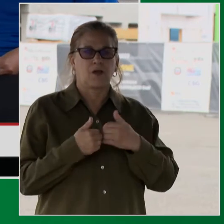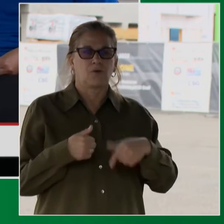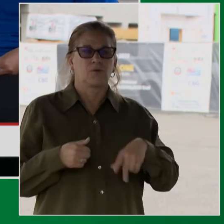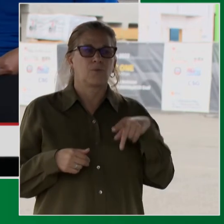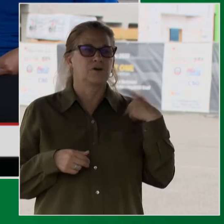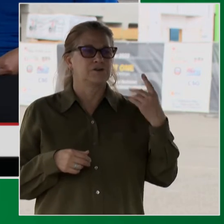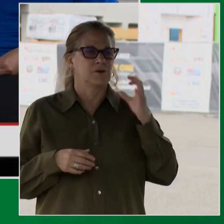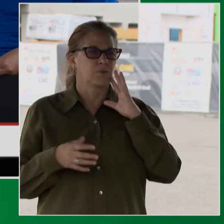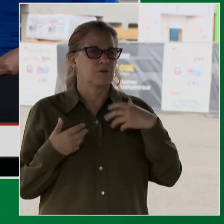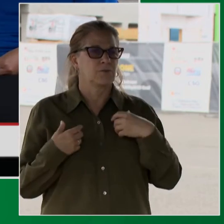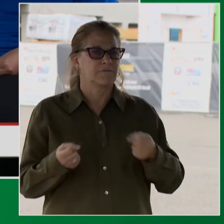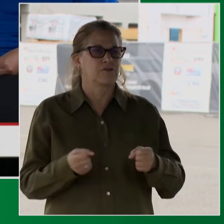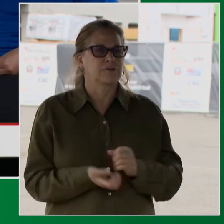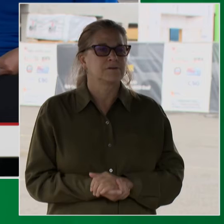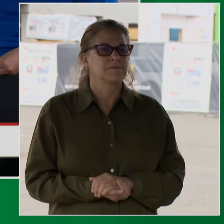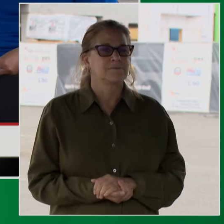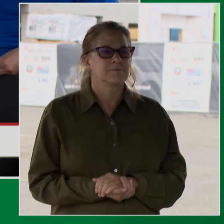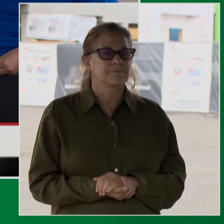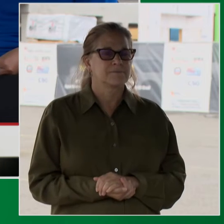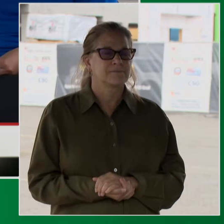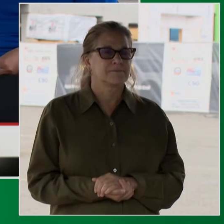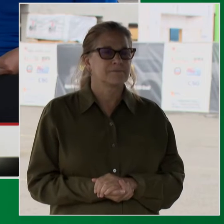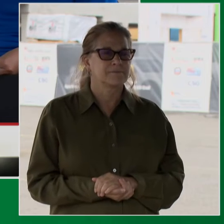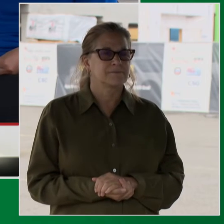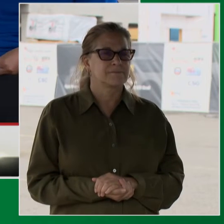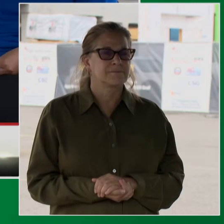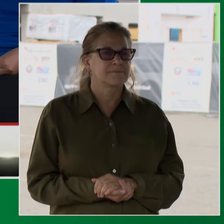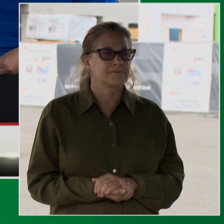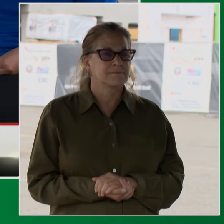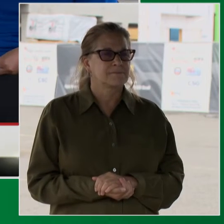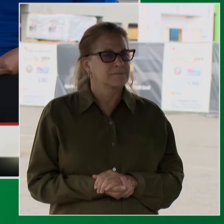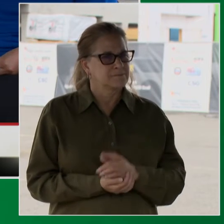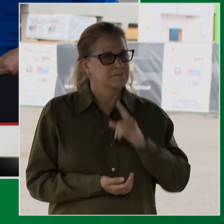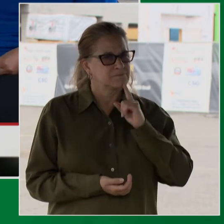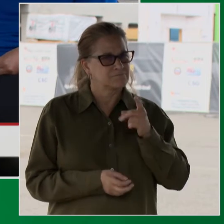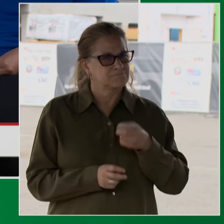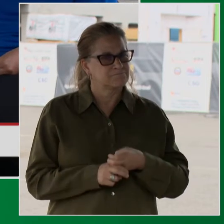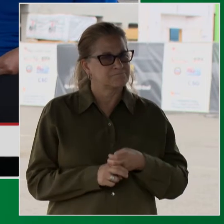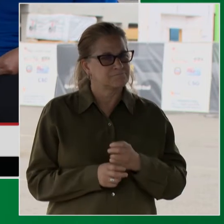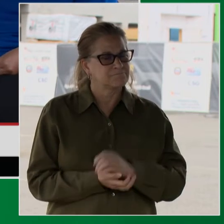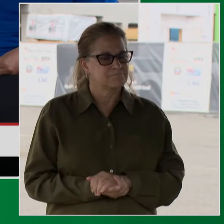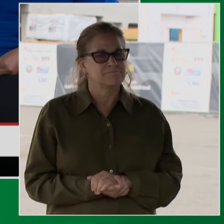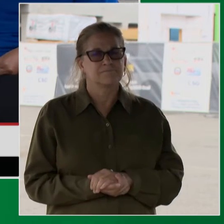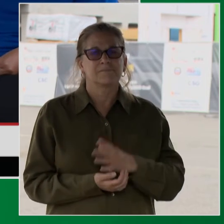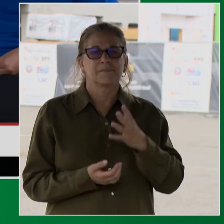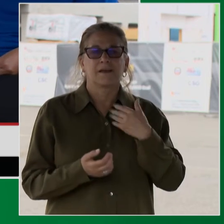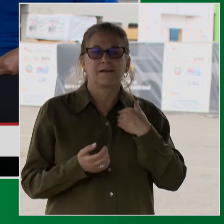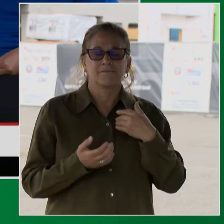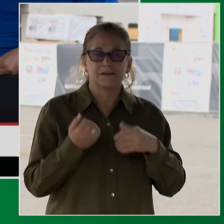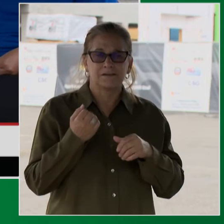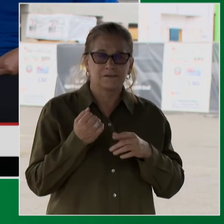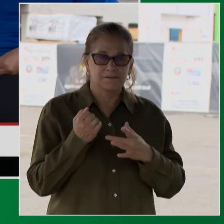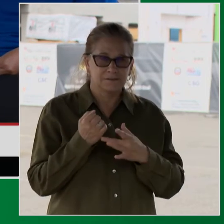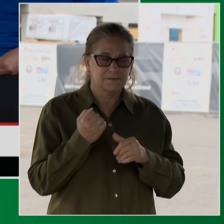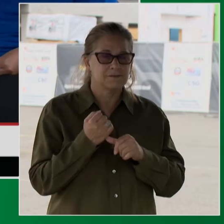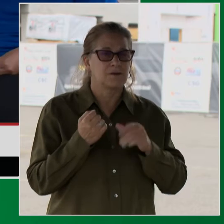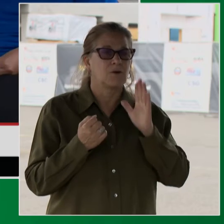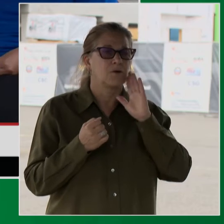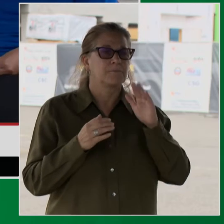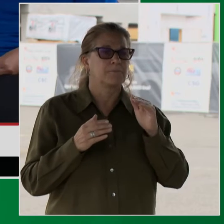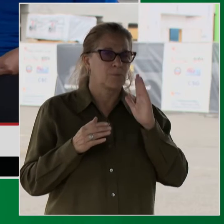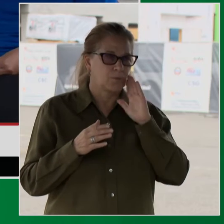grow using tools that are out there. And it's hard to navigate that without the Technical Assistance Hub. So I hope that this is, it's a new